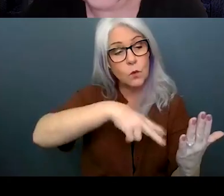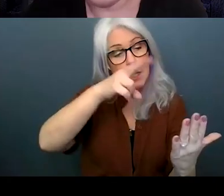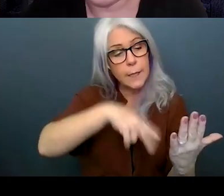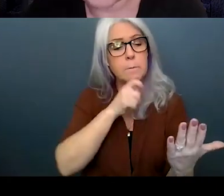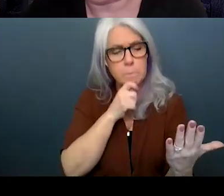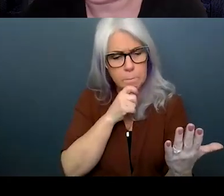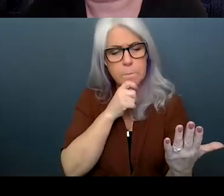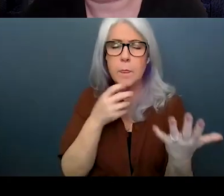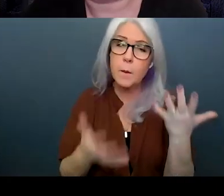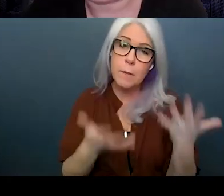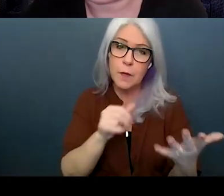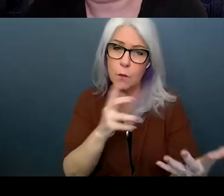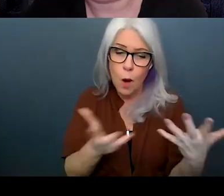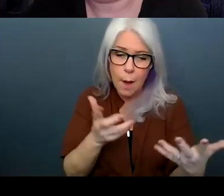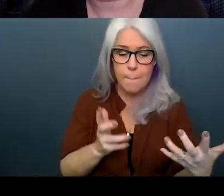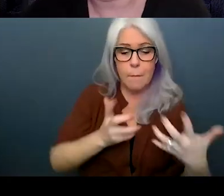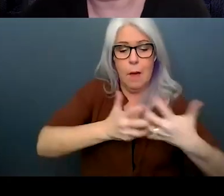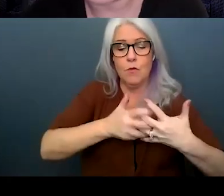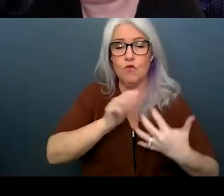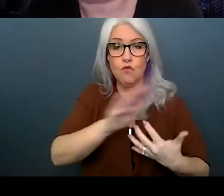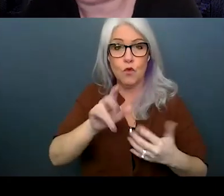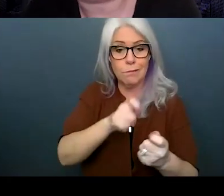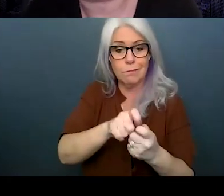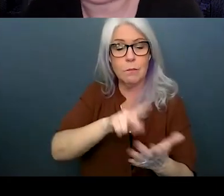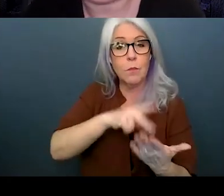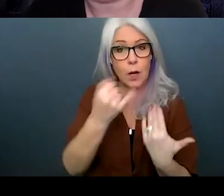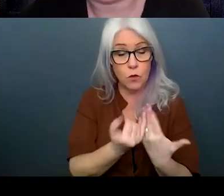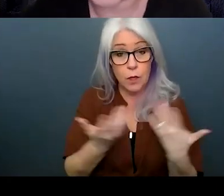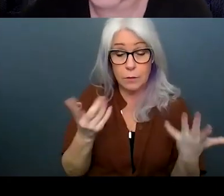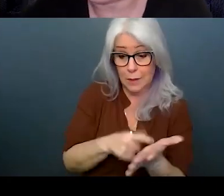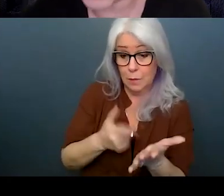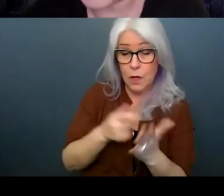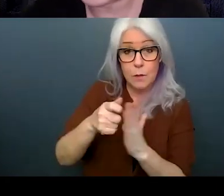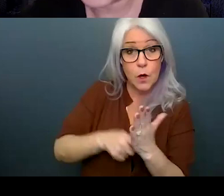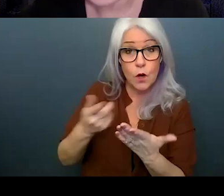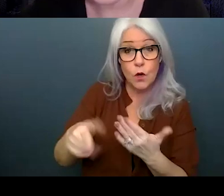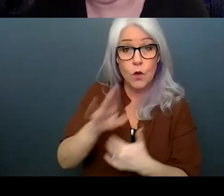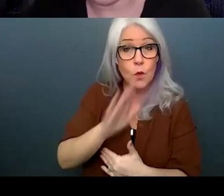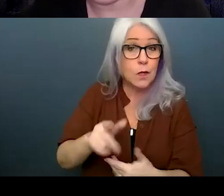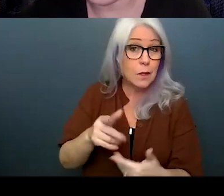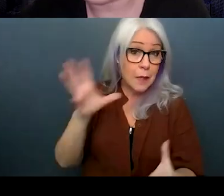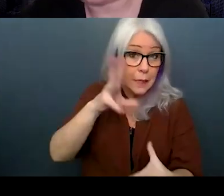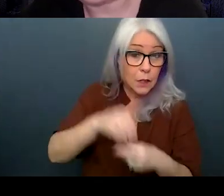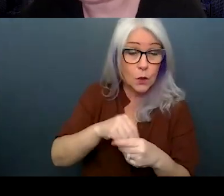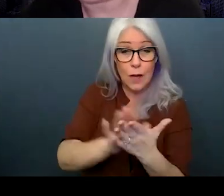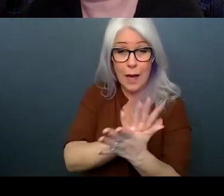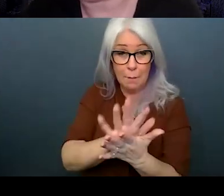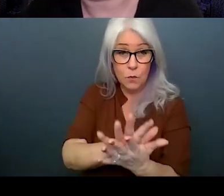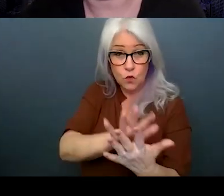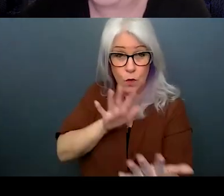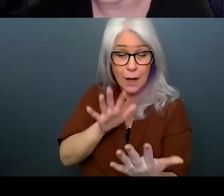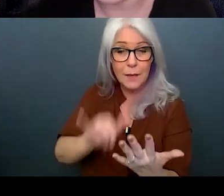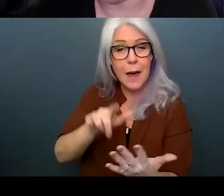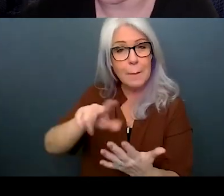see what might be relevant to your project. So sometimes the articles will include abstracts, and those can give you a